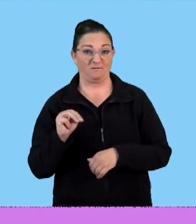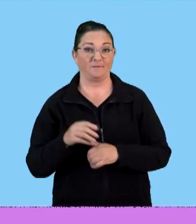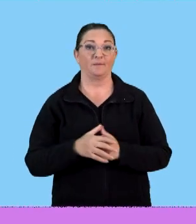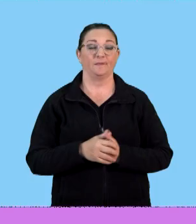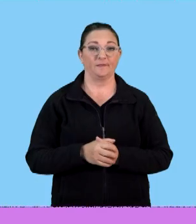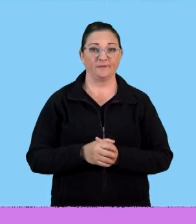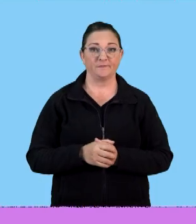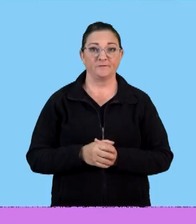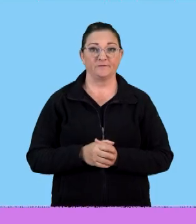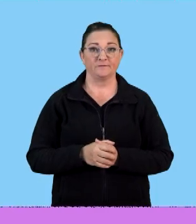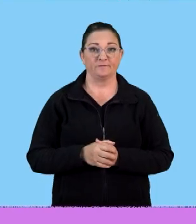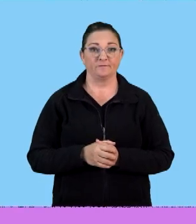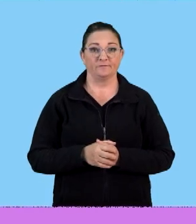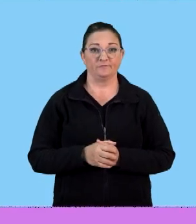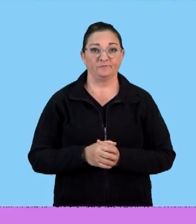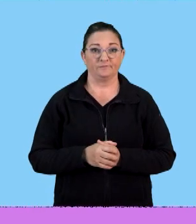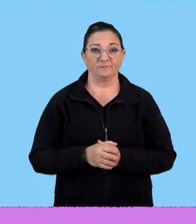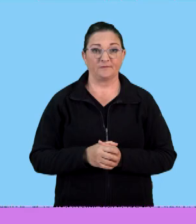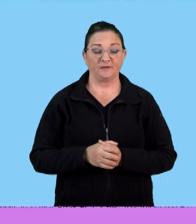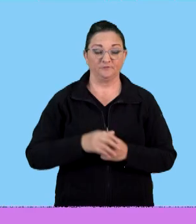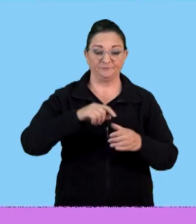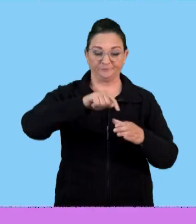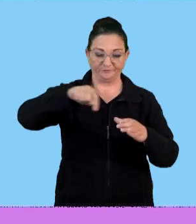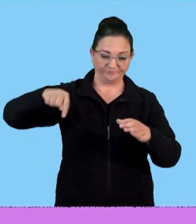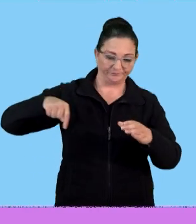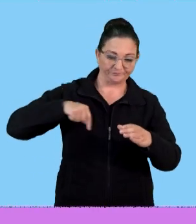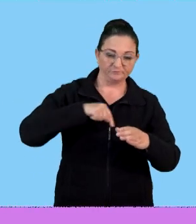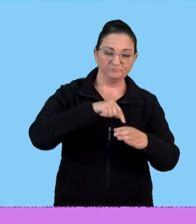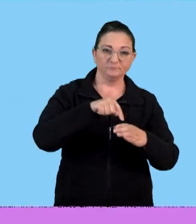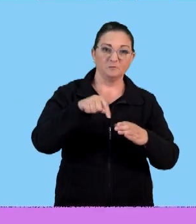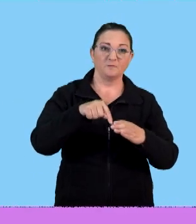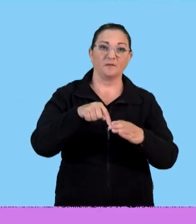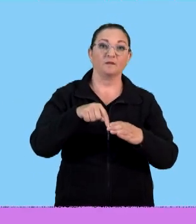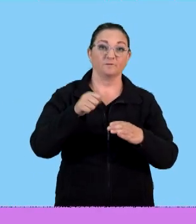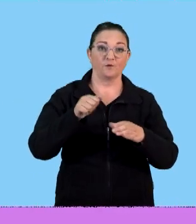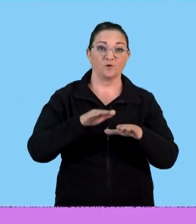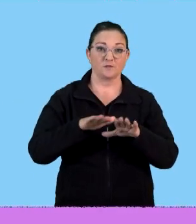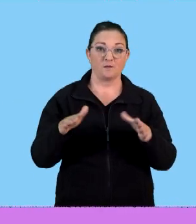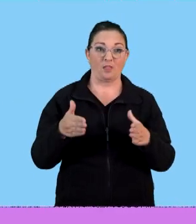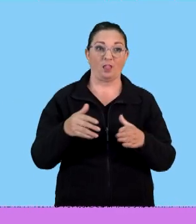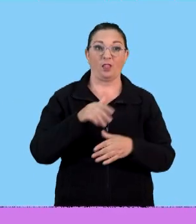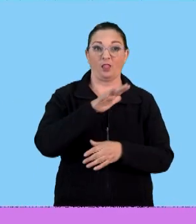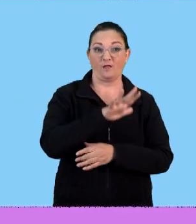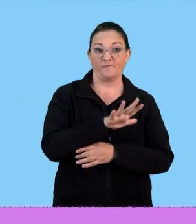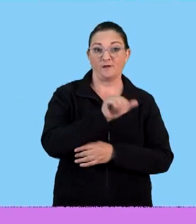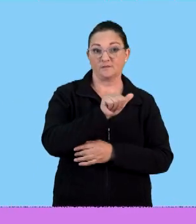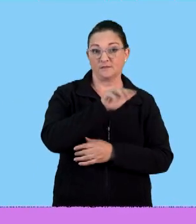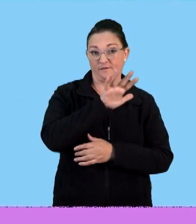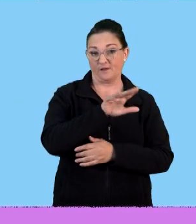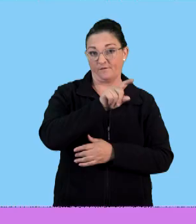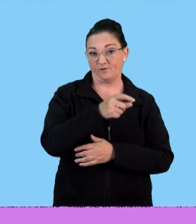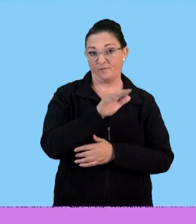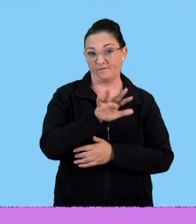therefore, I'll take the circumference, yes, of the table, the